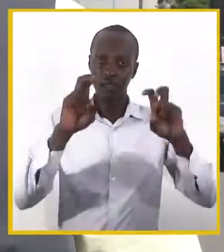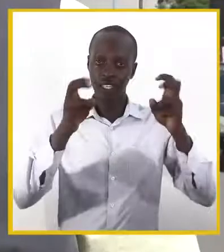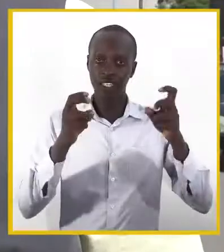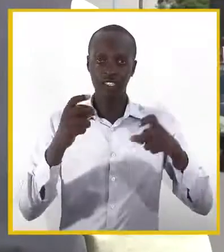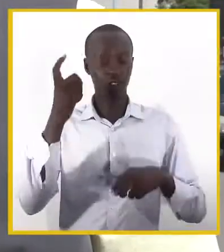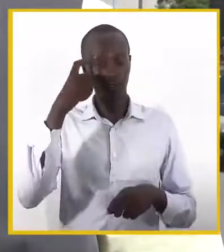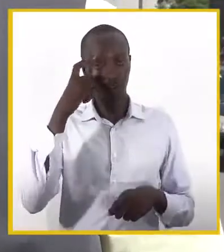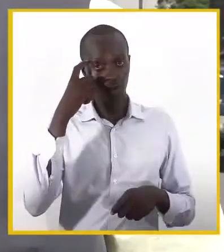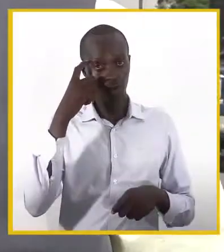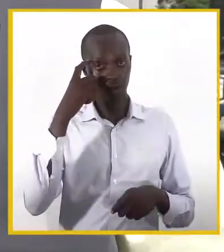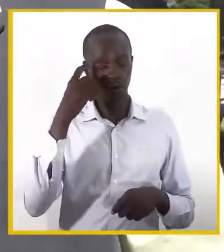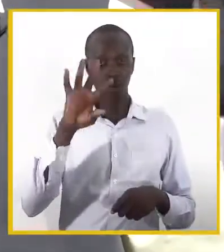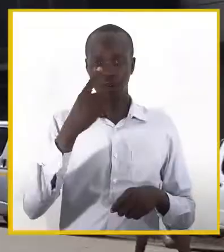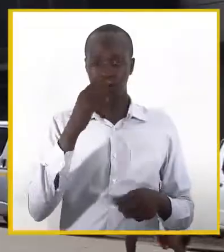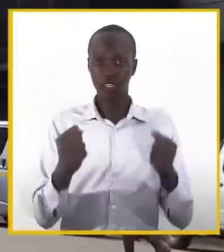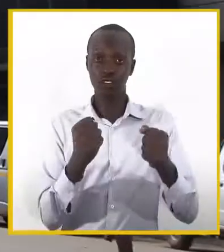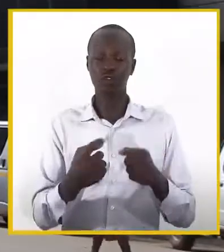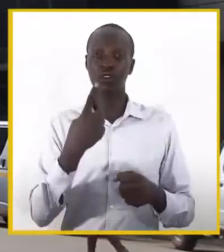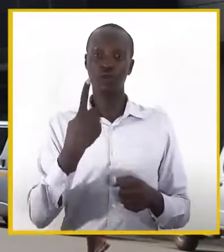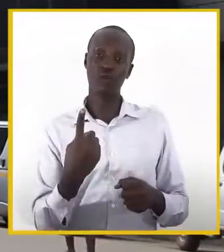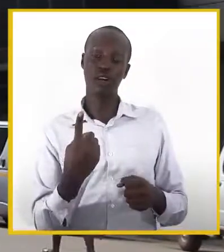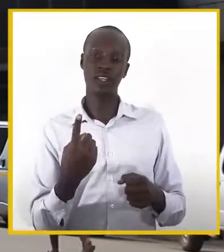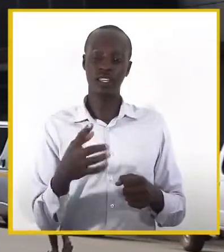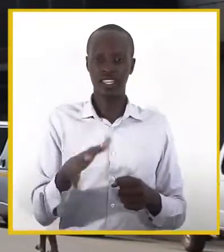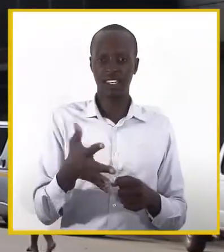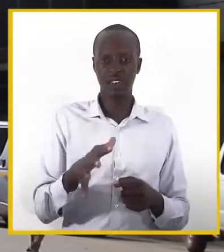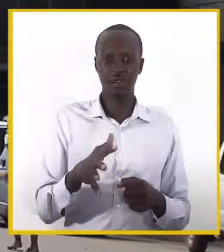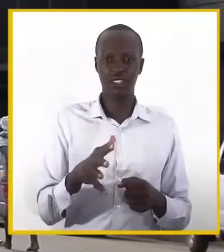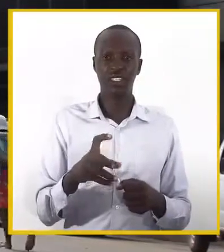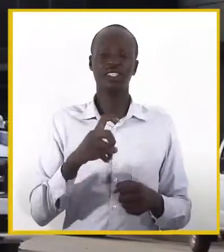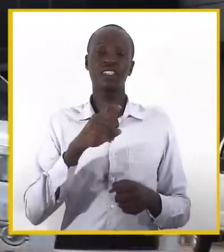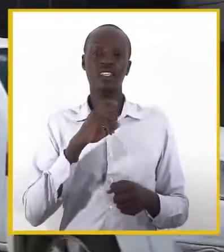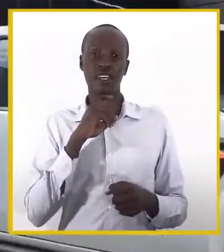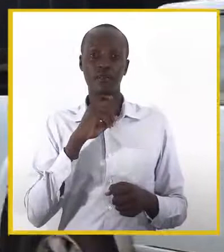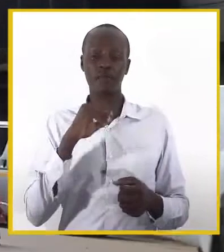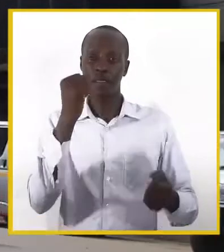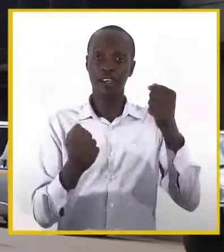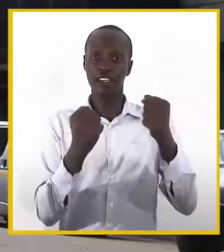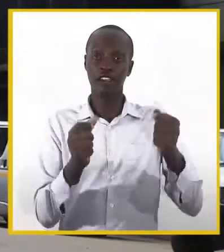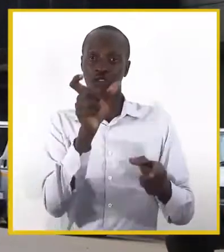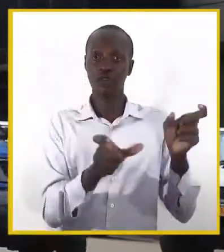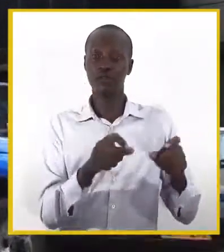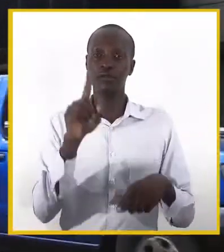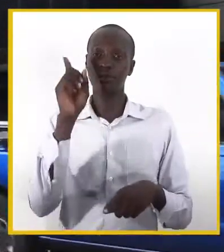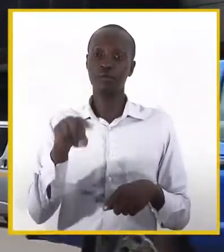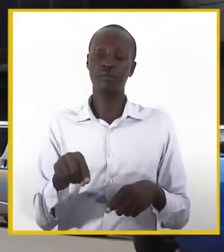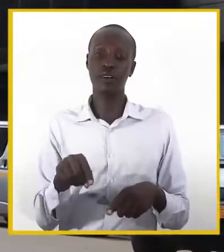avoid accidents. Factor number one is the condition of the vehicle. Drivers should make sure that their vehicles are